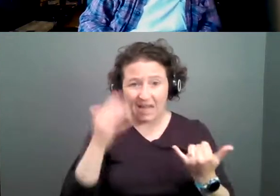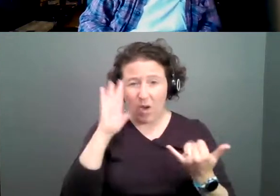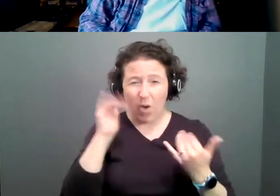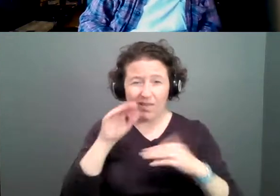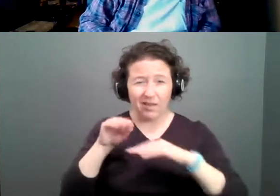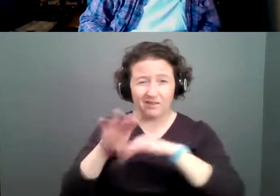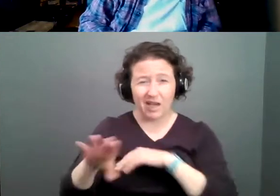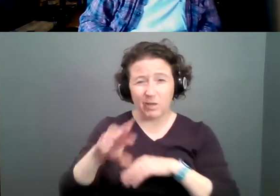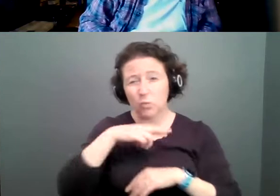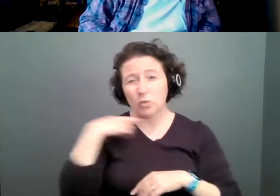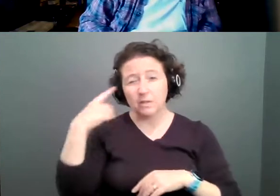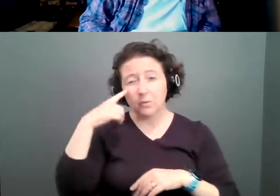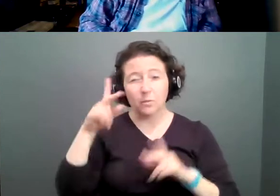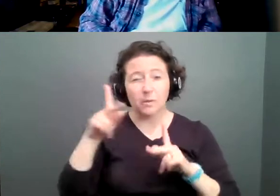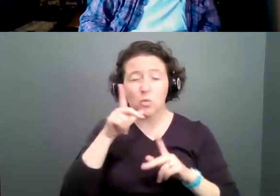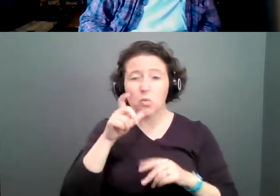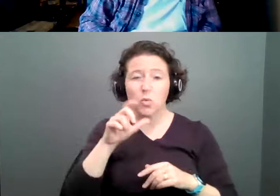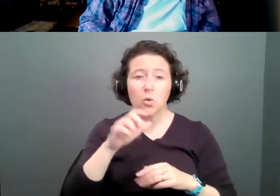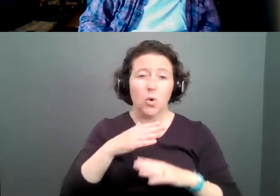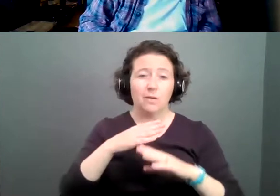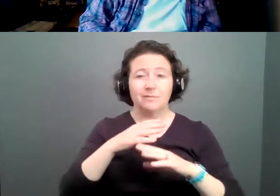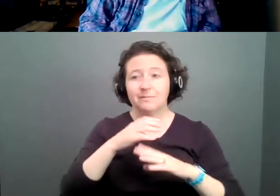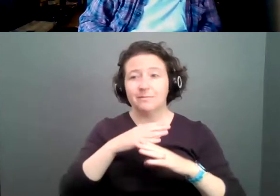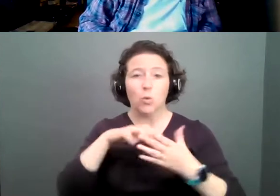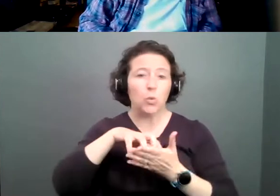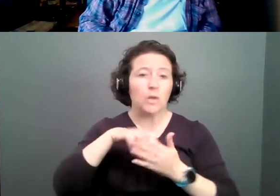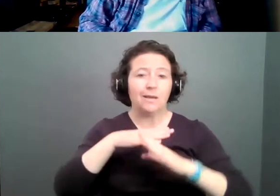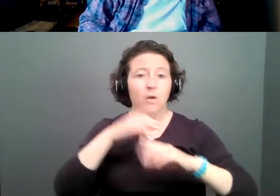risk to those immunocompromised or children who are unable to be